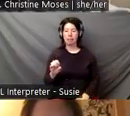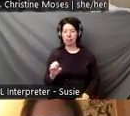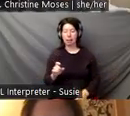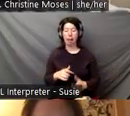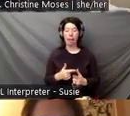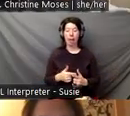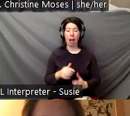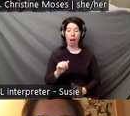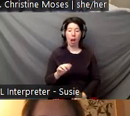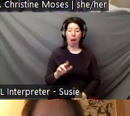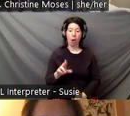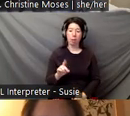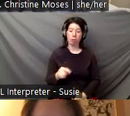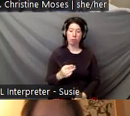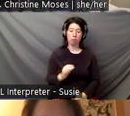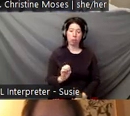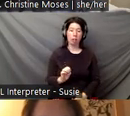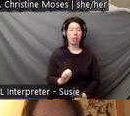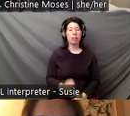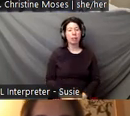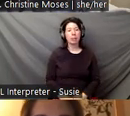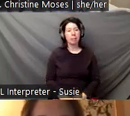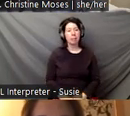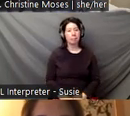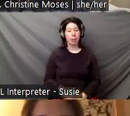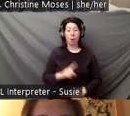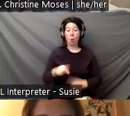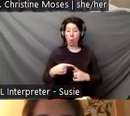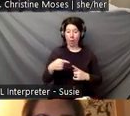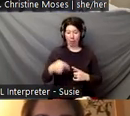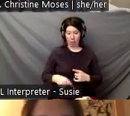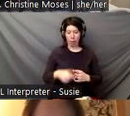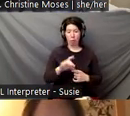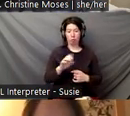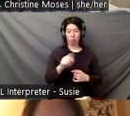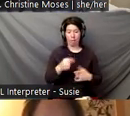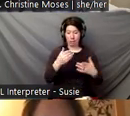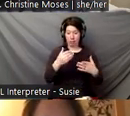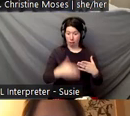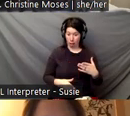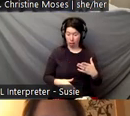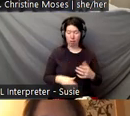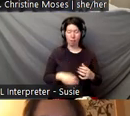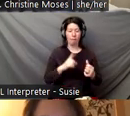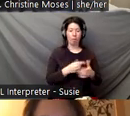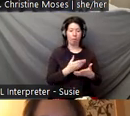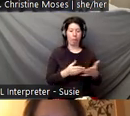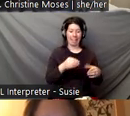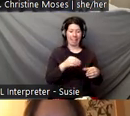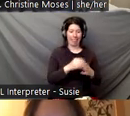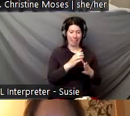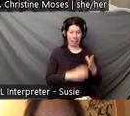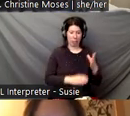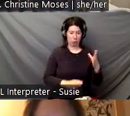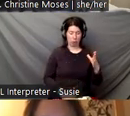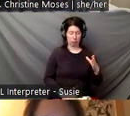So, when we're done looking at this draft, the first thing that's going to be in the section where we pulled out all the research